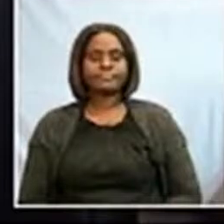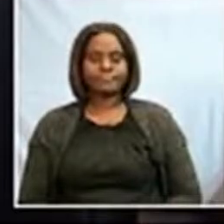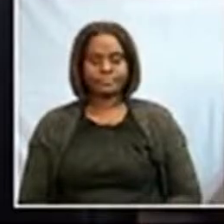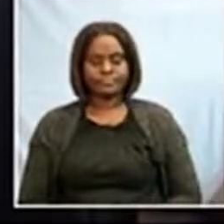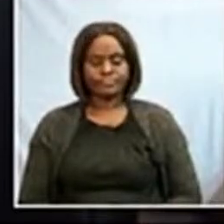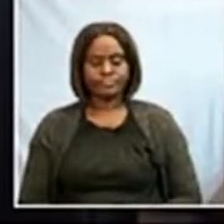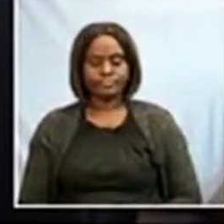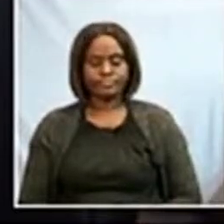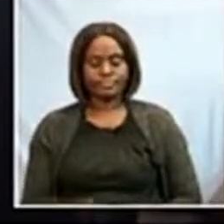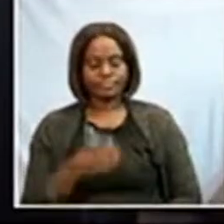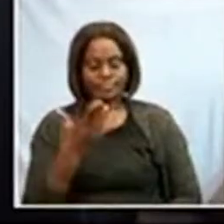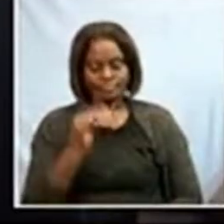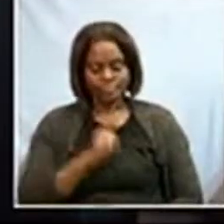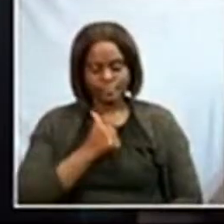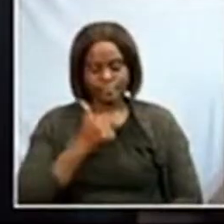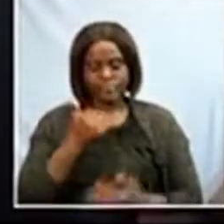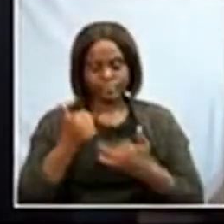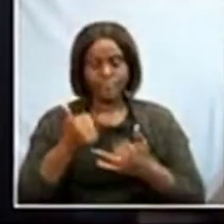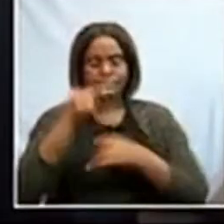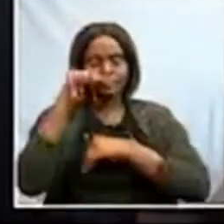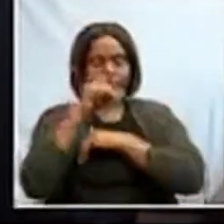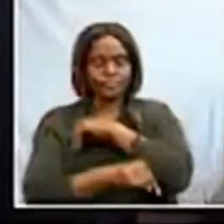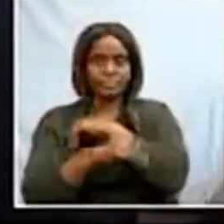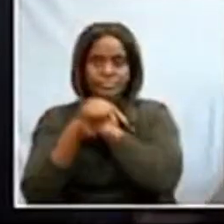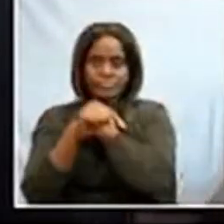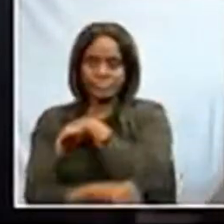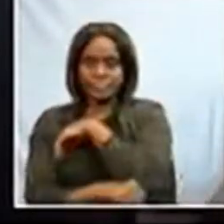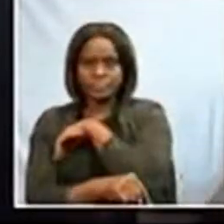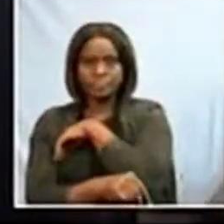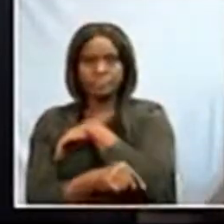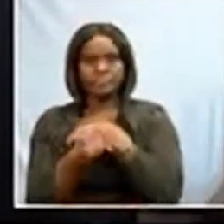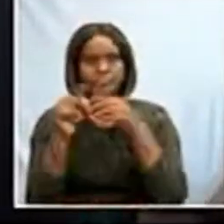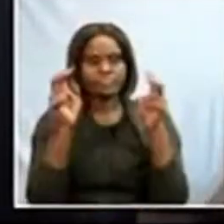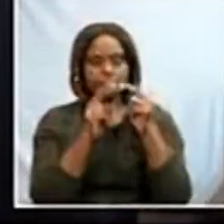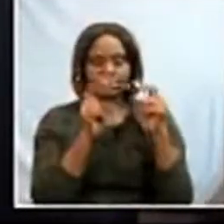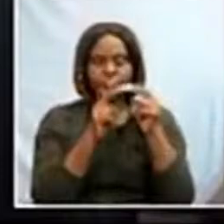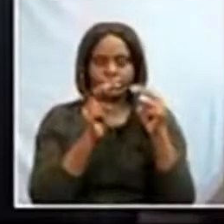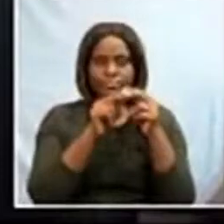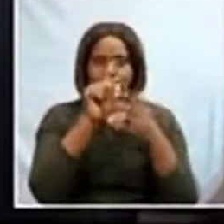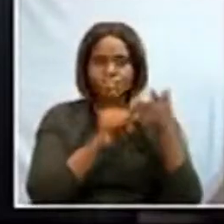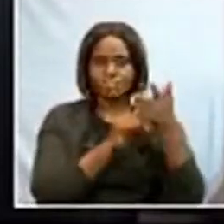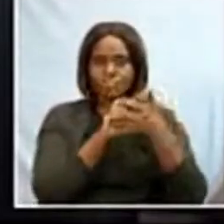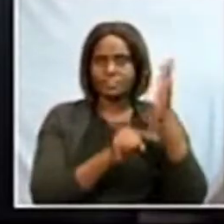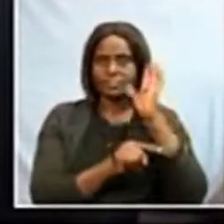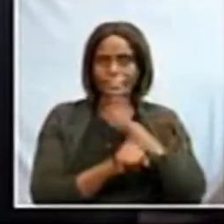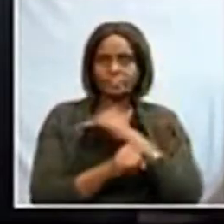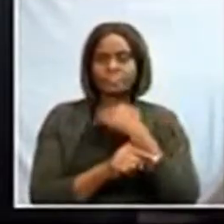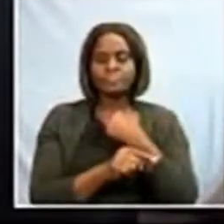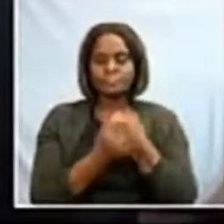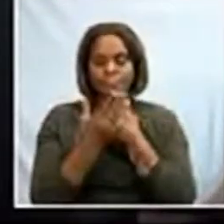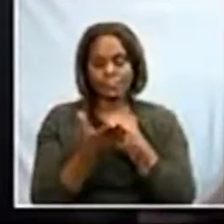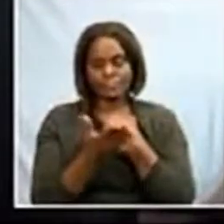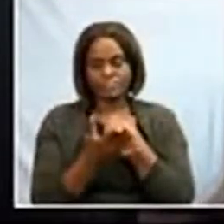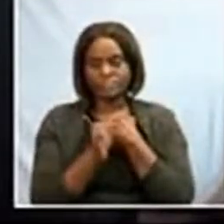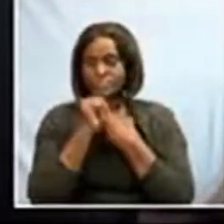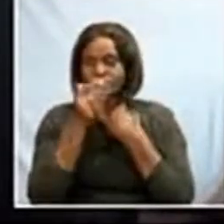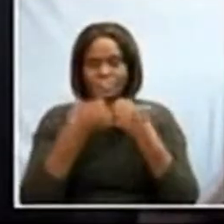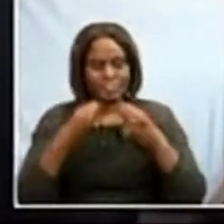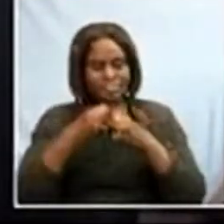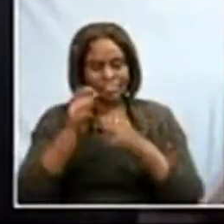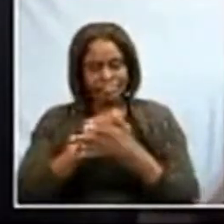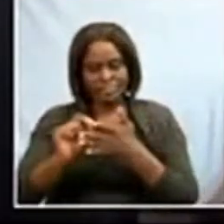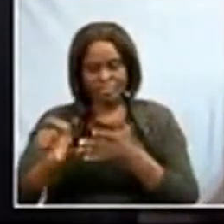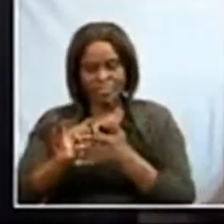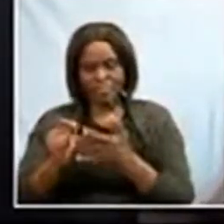But we are getting details like contract was even terminated. It's not even documented